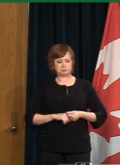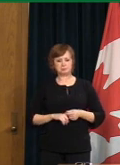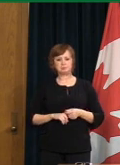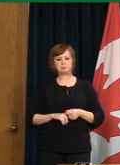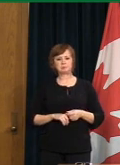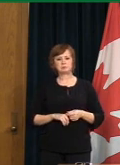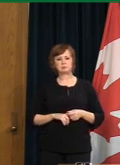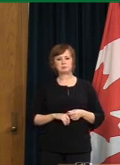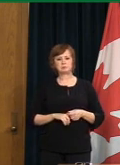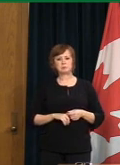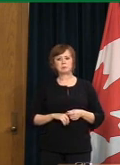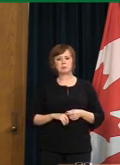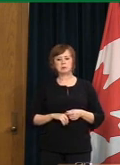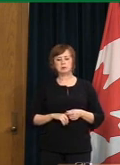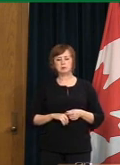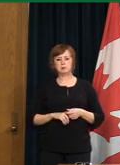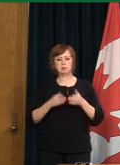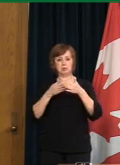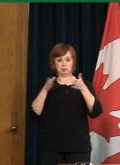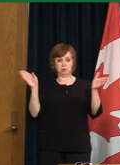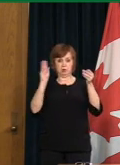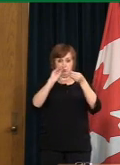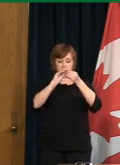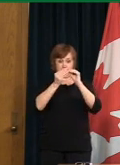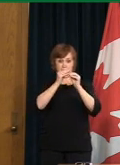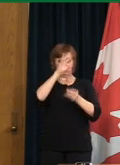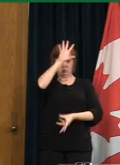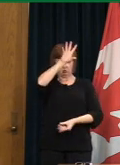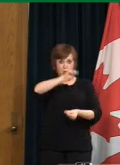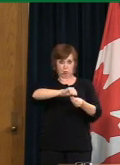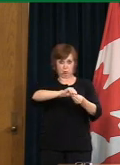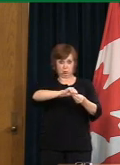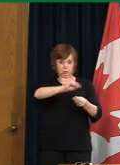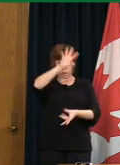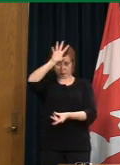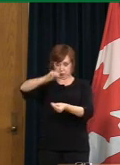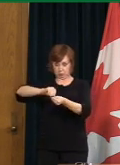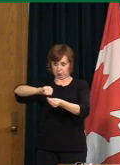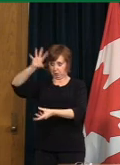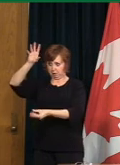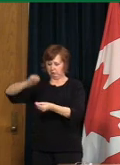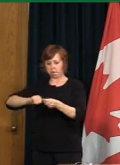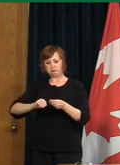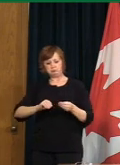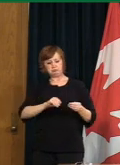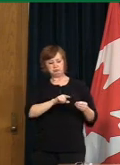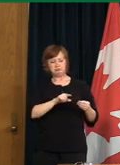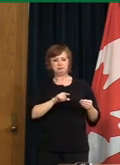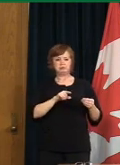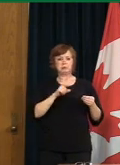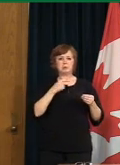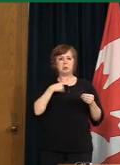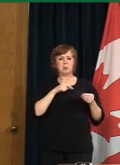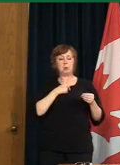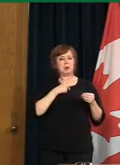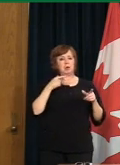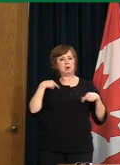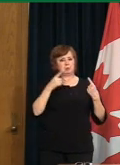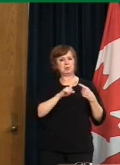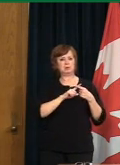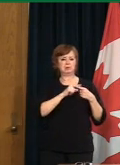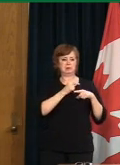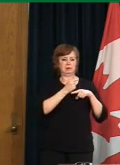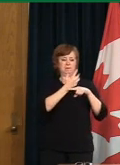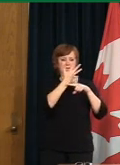numbers, and I've said that, our comfort level, we've been very comfortable with less than 5 cases per 100,000, so that's less than